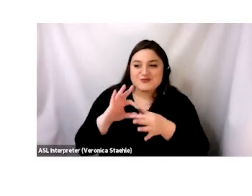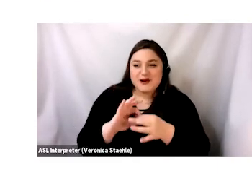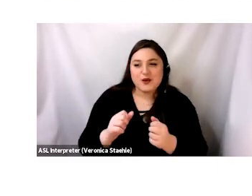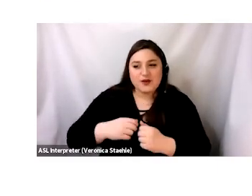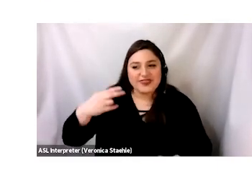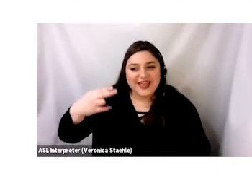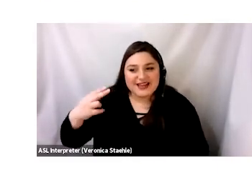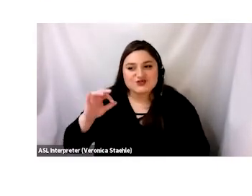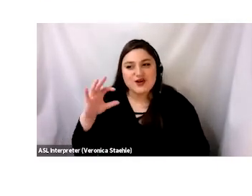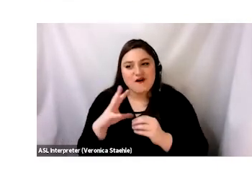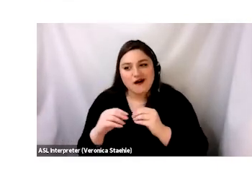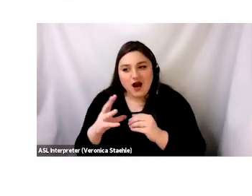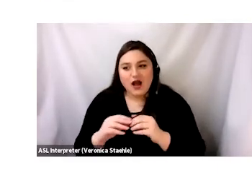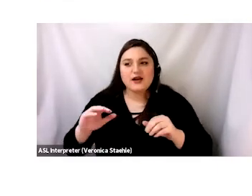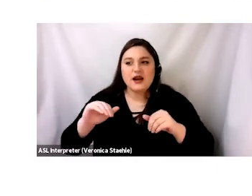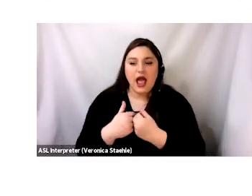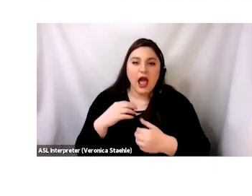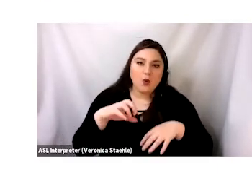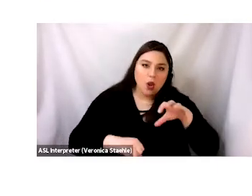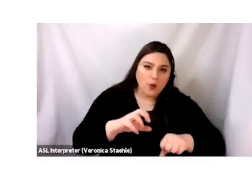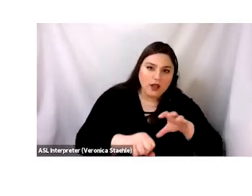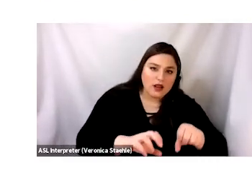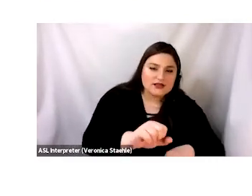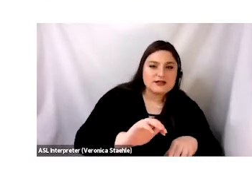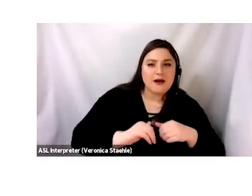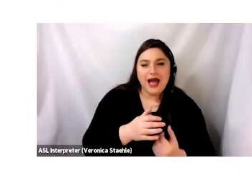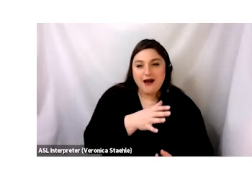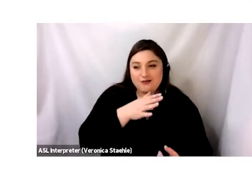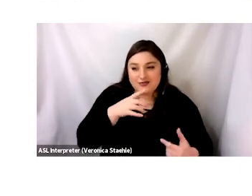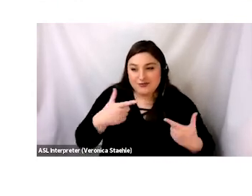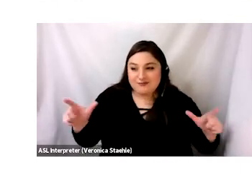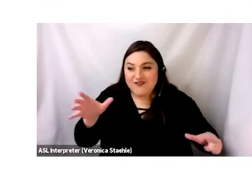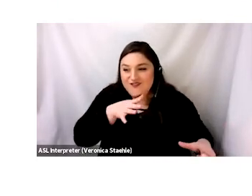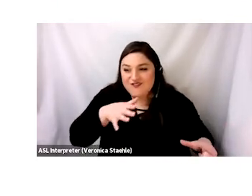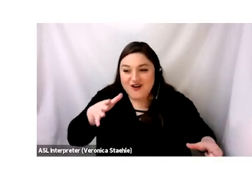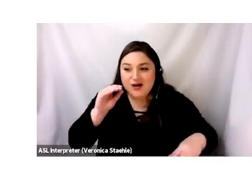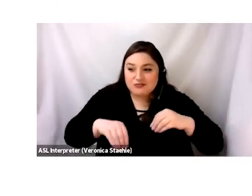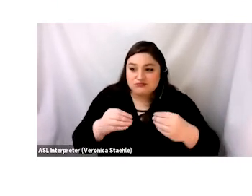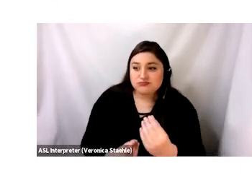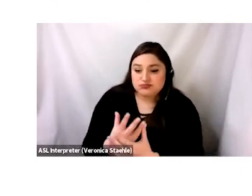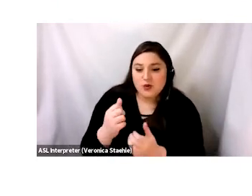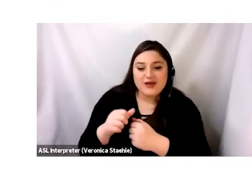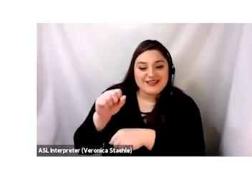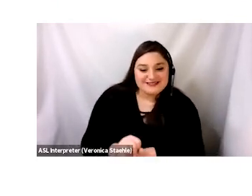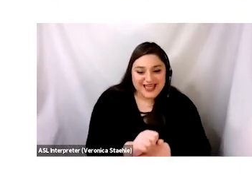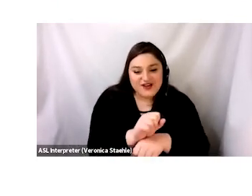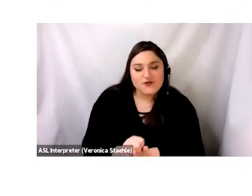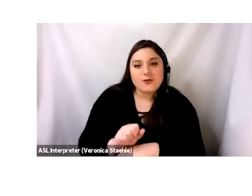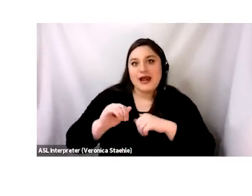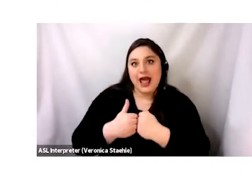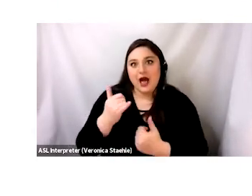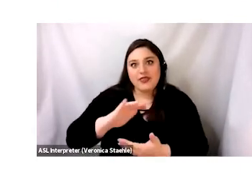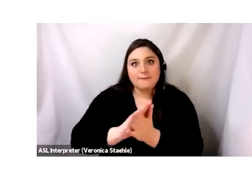cultivation, colonialism, plantation slavery, industrialization, capitalism, all the way through to